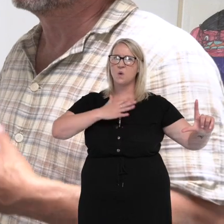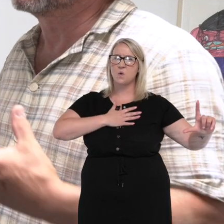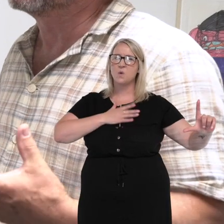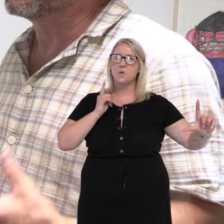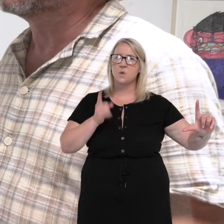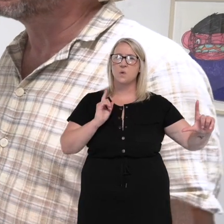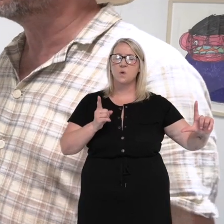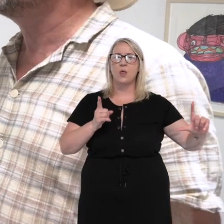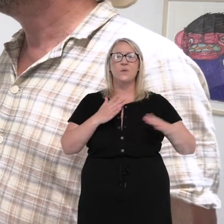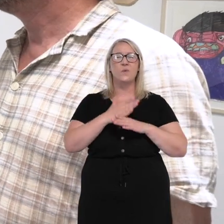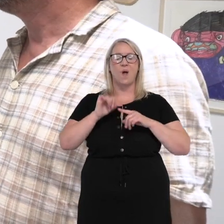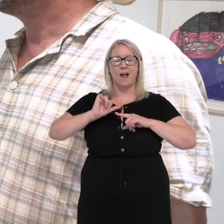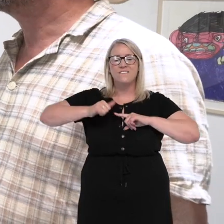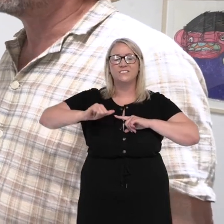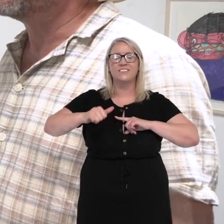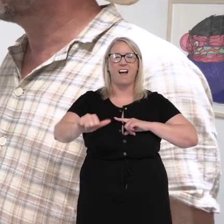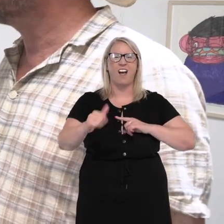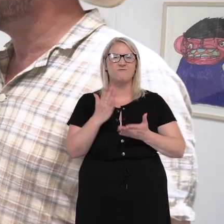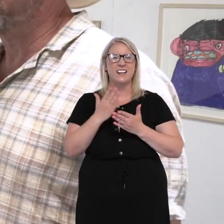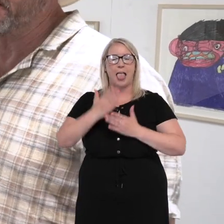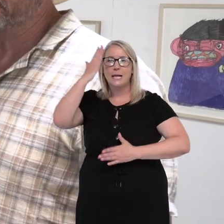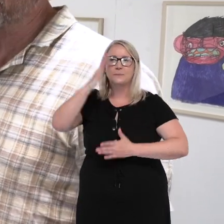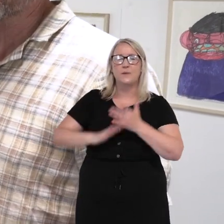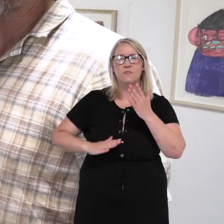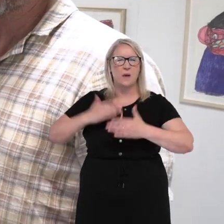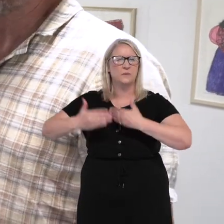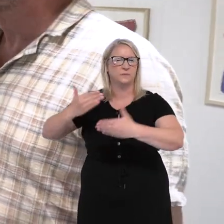embellishment and experimentation. But